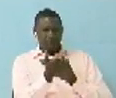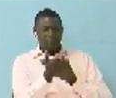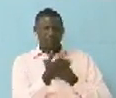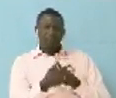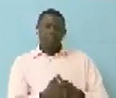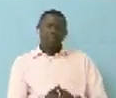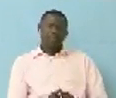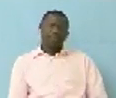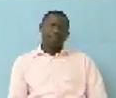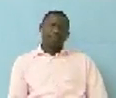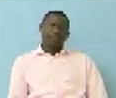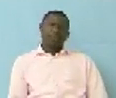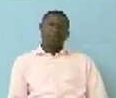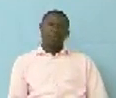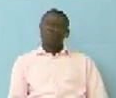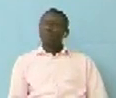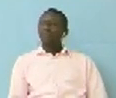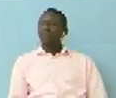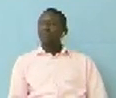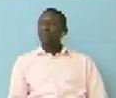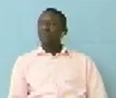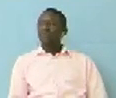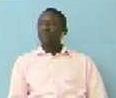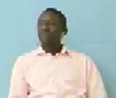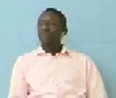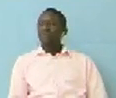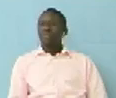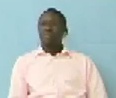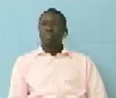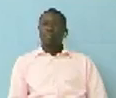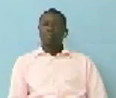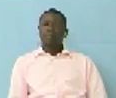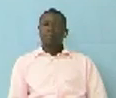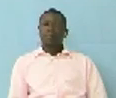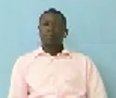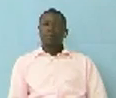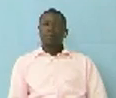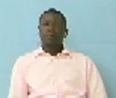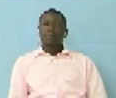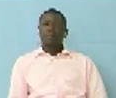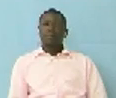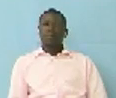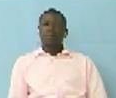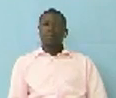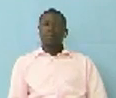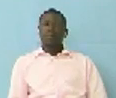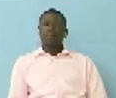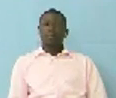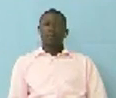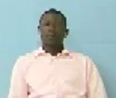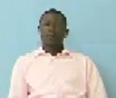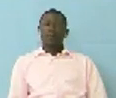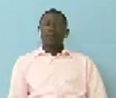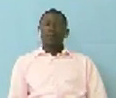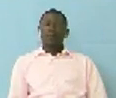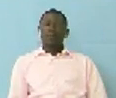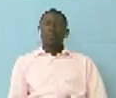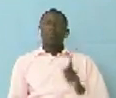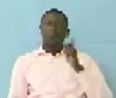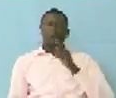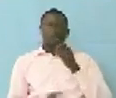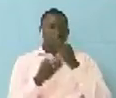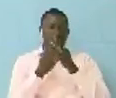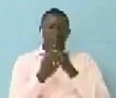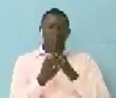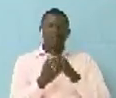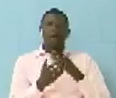la jira ba yeme moy ko me mangi tonya limu wax depuis boba ak legi dégg nga ci lo xamne du dégg. Council, I understand English, so no need